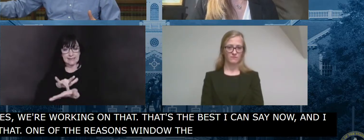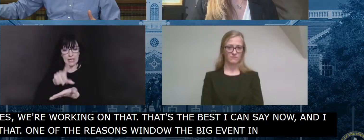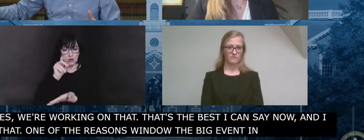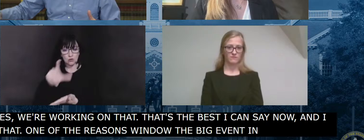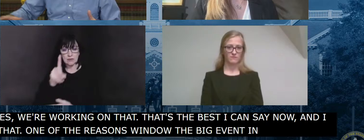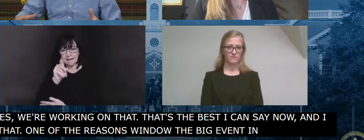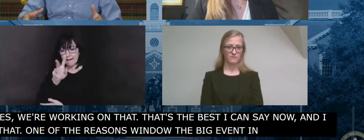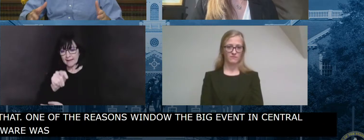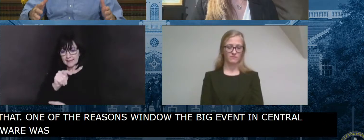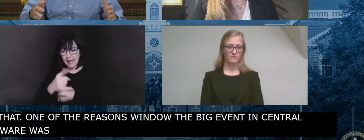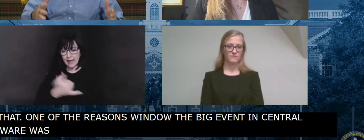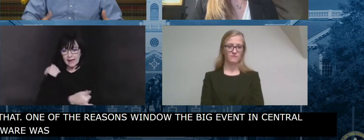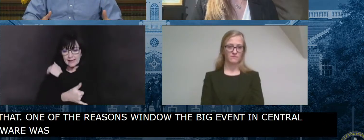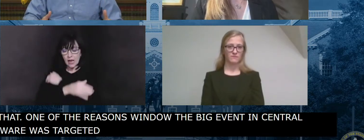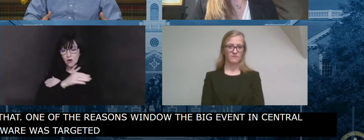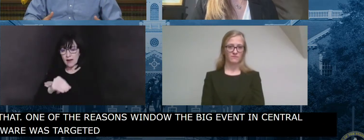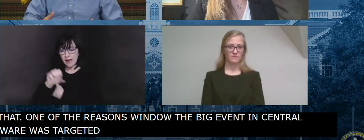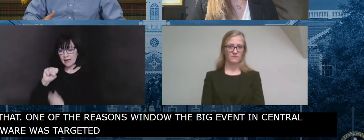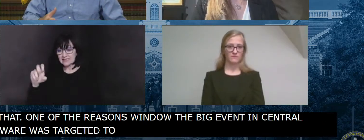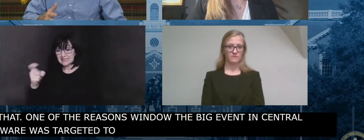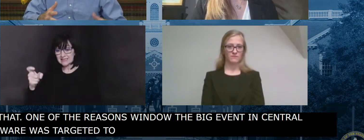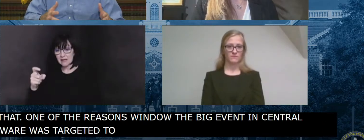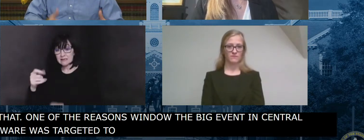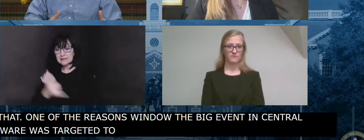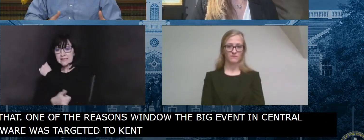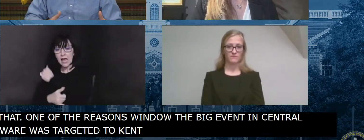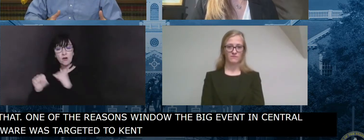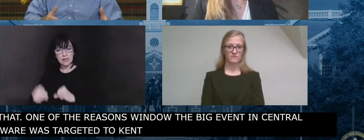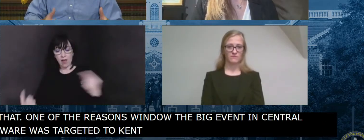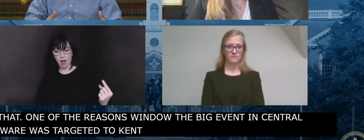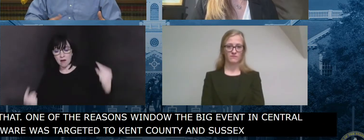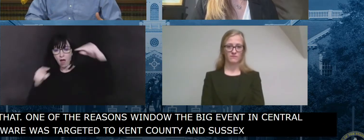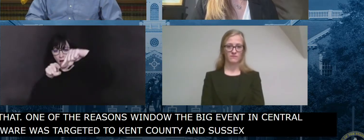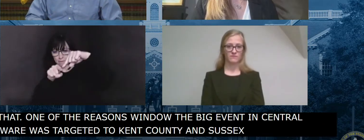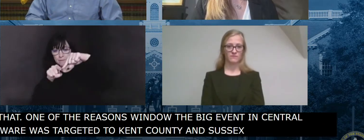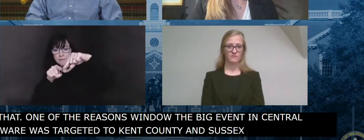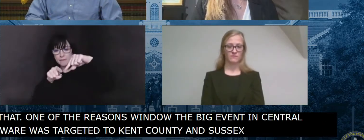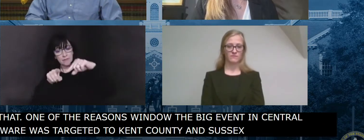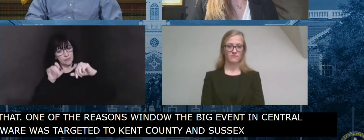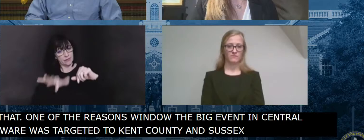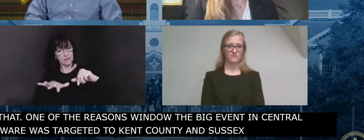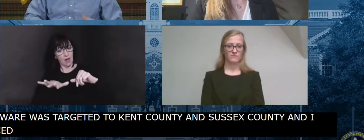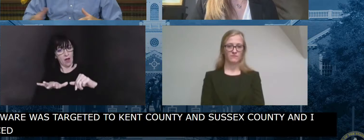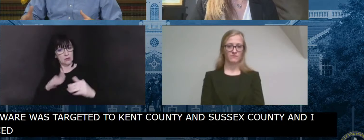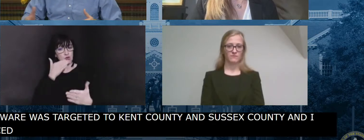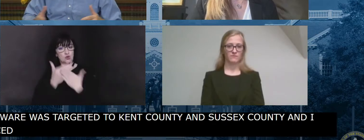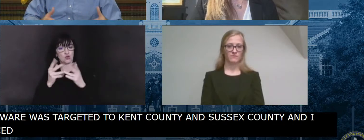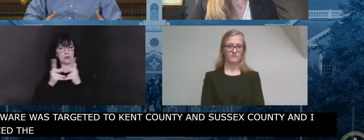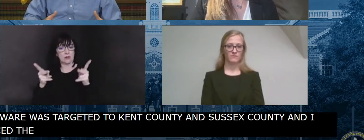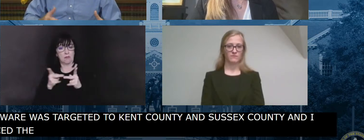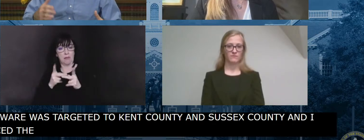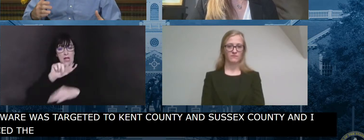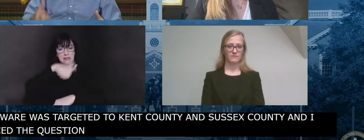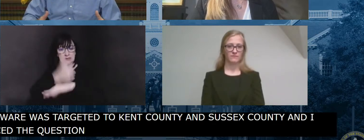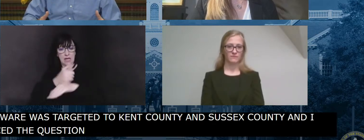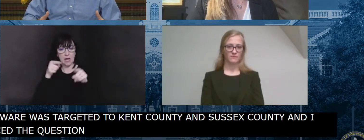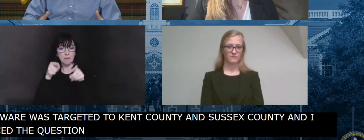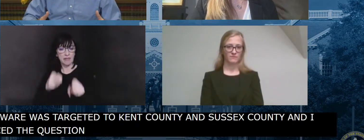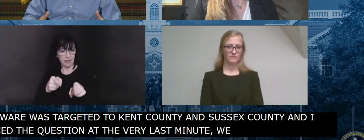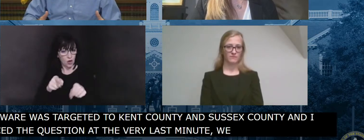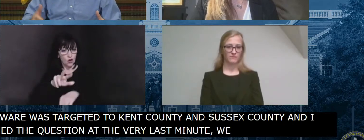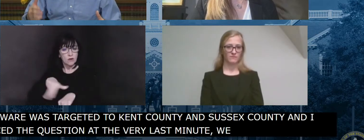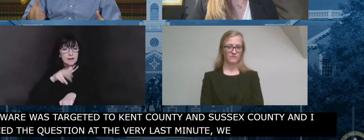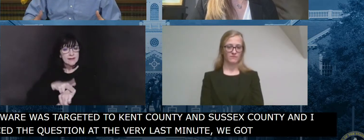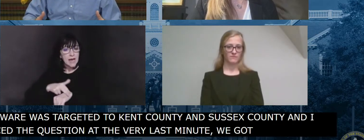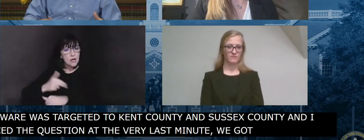and Sussex County, and kind of I forced the question to at the very last minute. We got the National Guard, man. We call on those